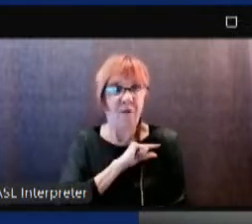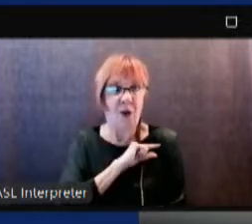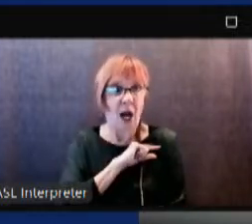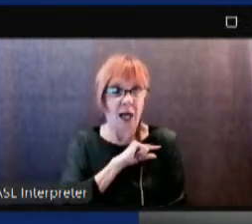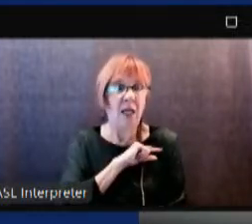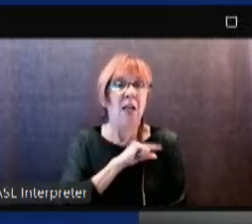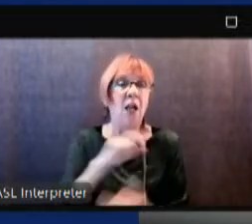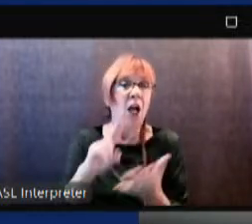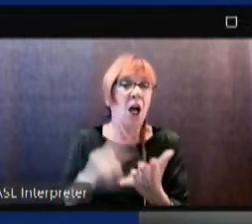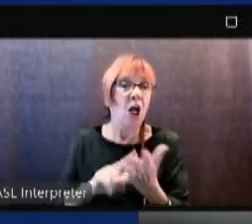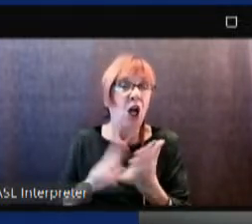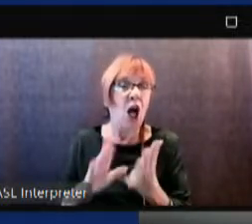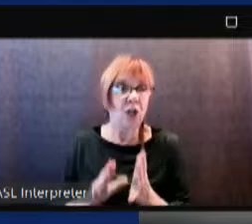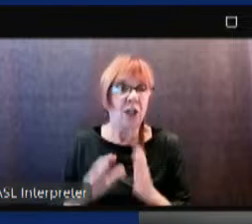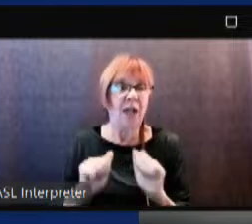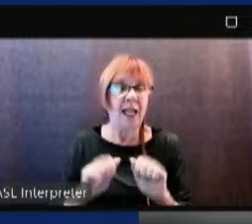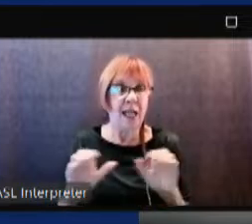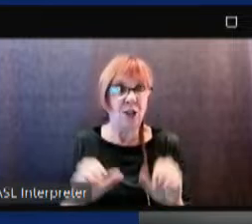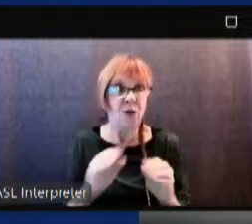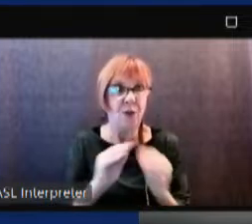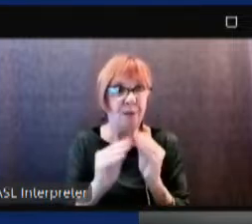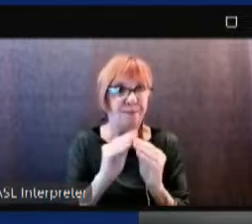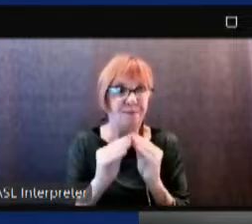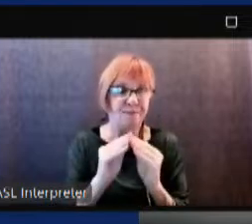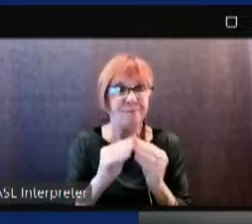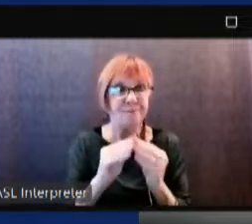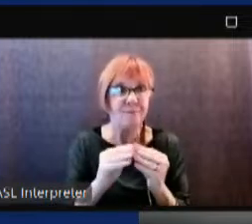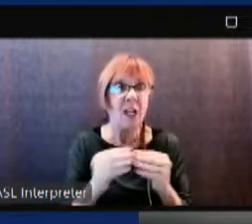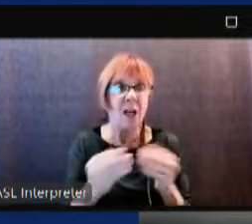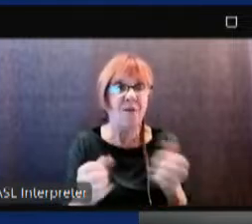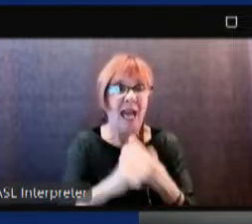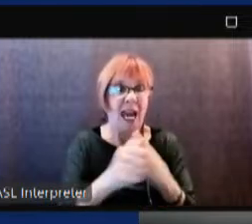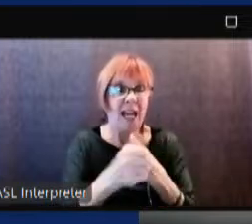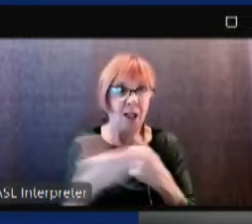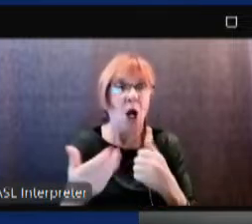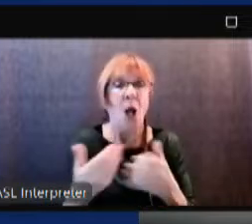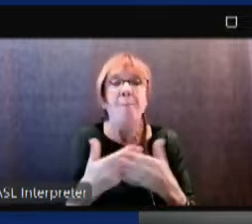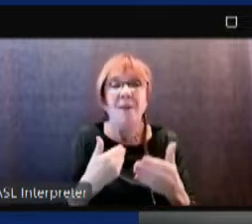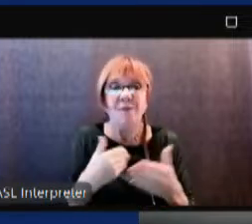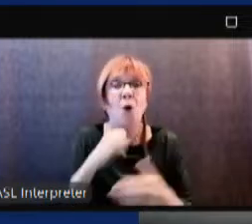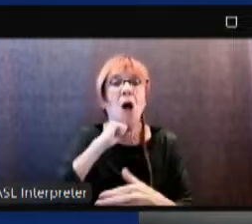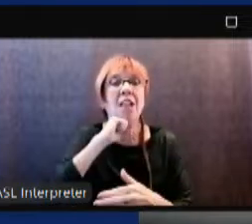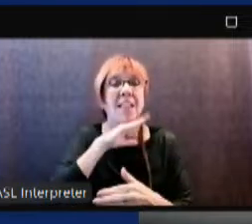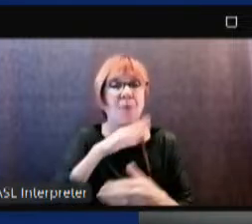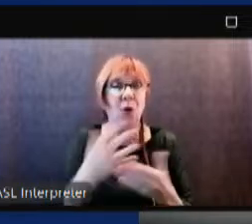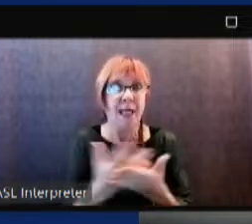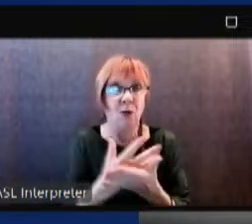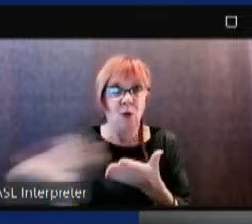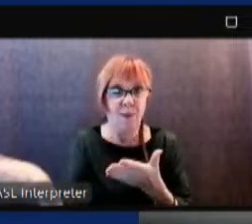that remediation work for household hazardous materials before doing the debris removal.